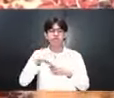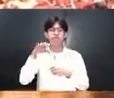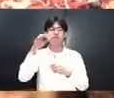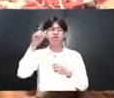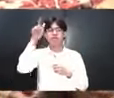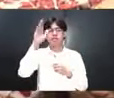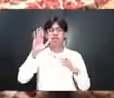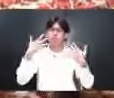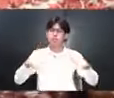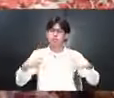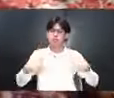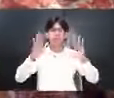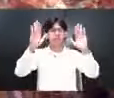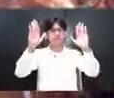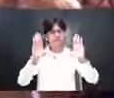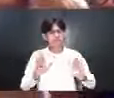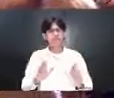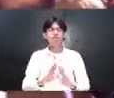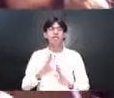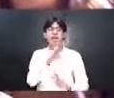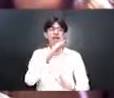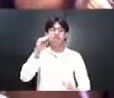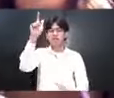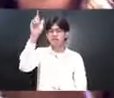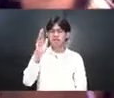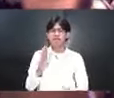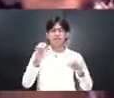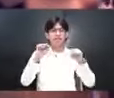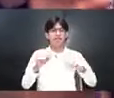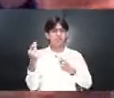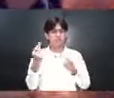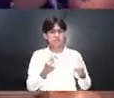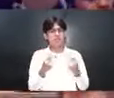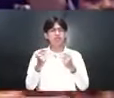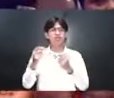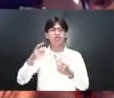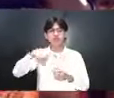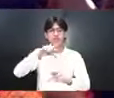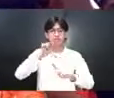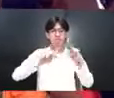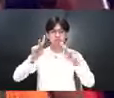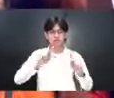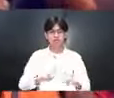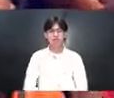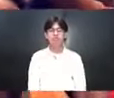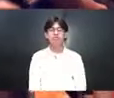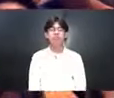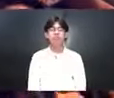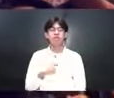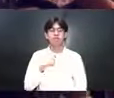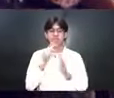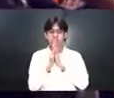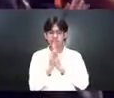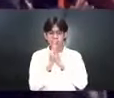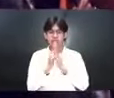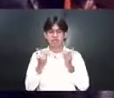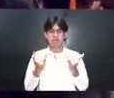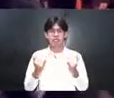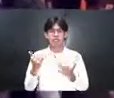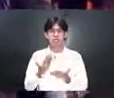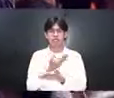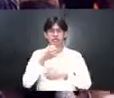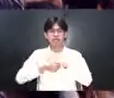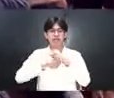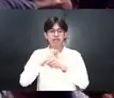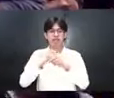wonders that you can do to a person, Lord. I pray that this new year will be a year